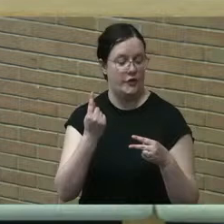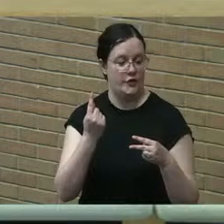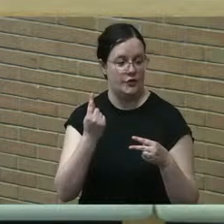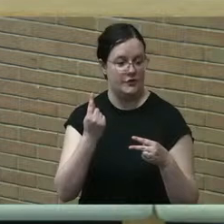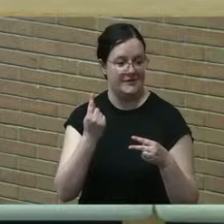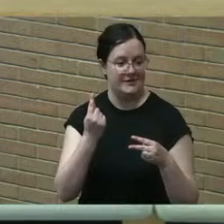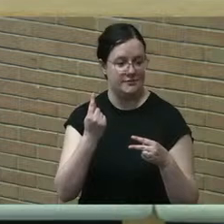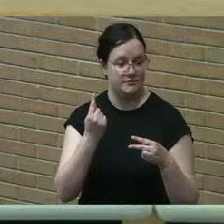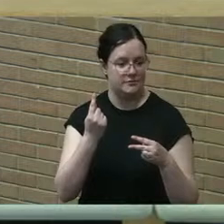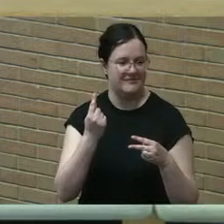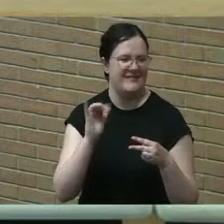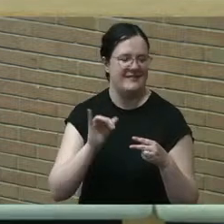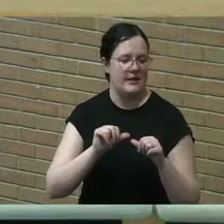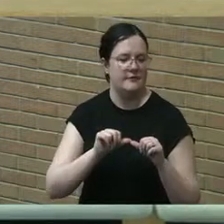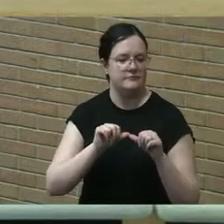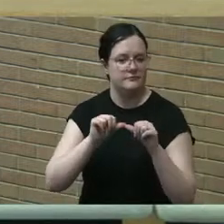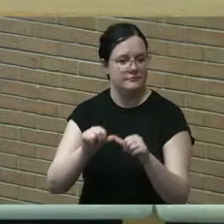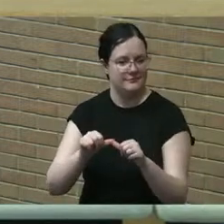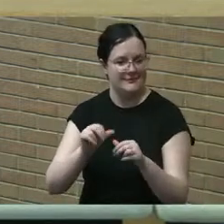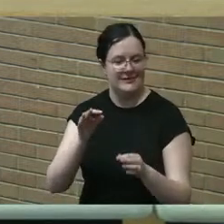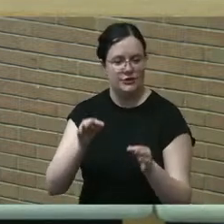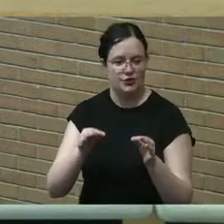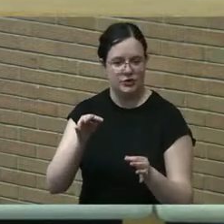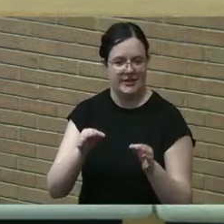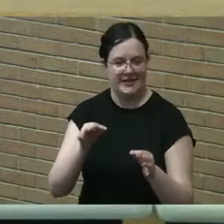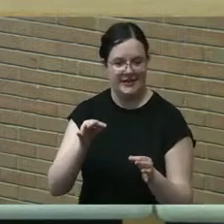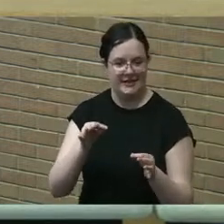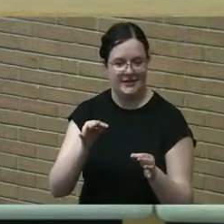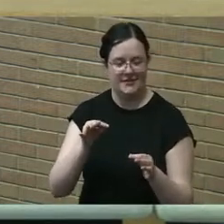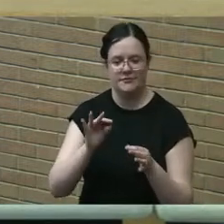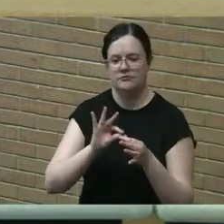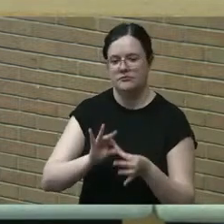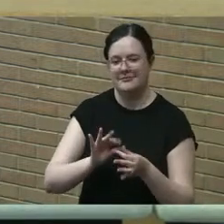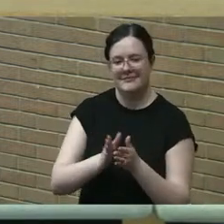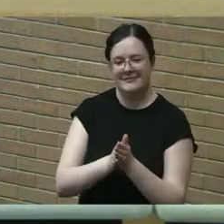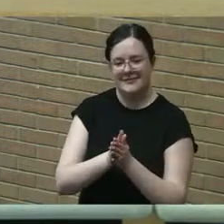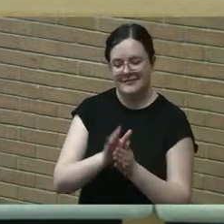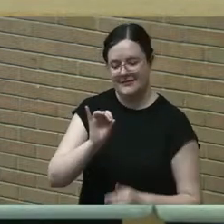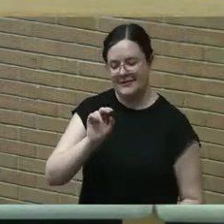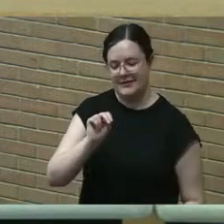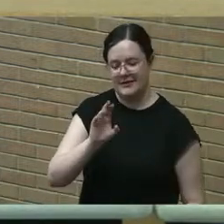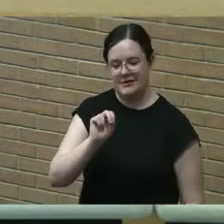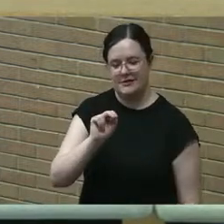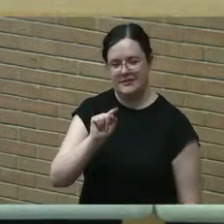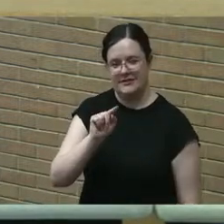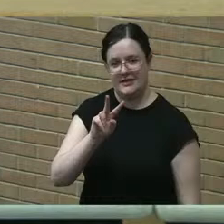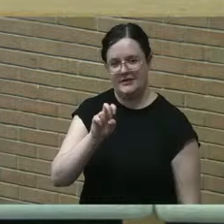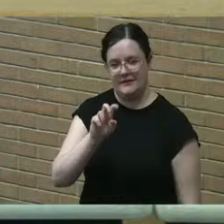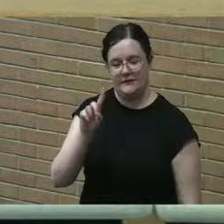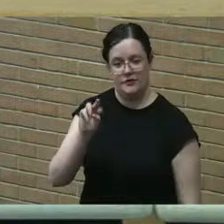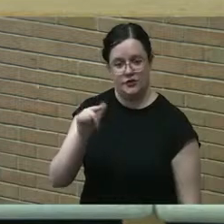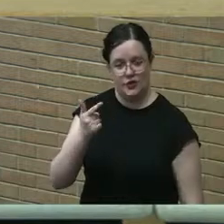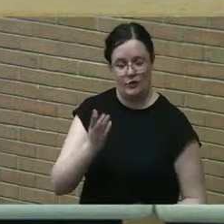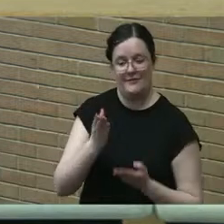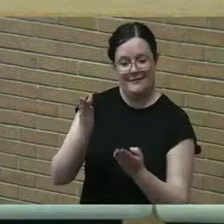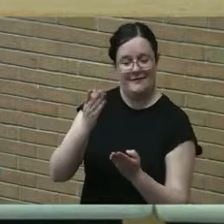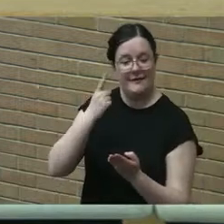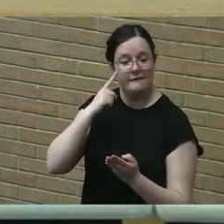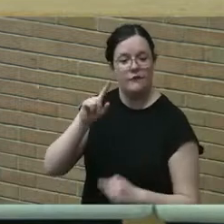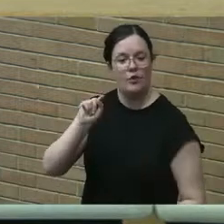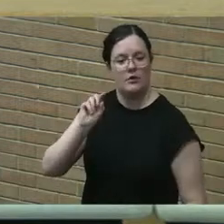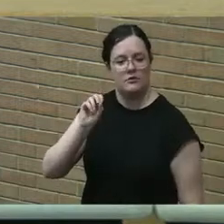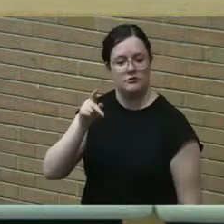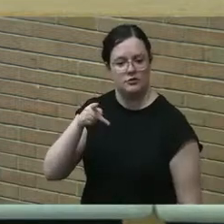the continuation of the hearing on the incentive zoning proposal for a Topgolf sports and